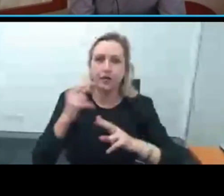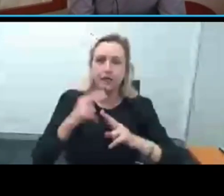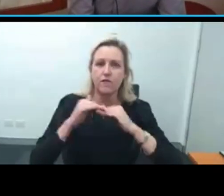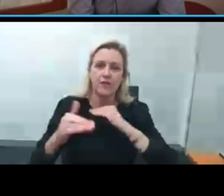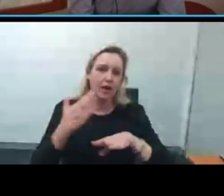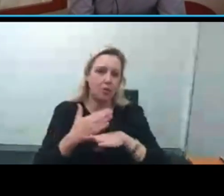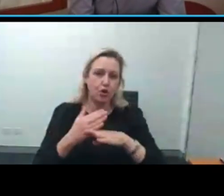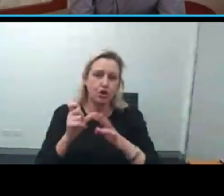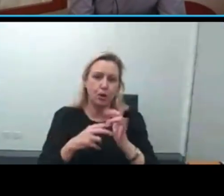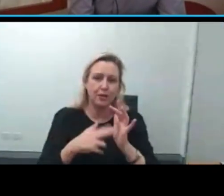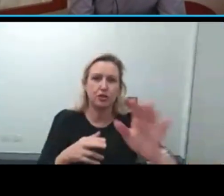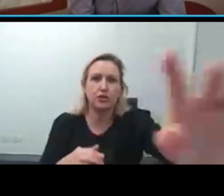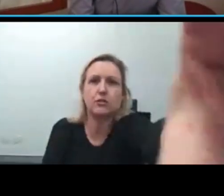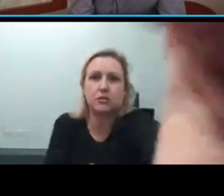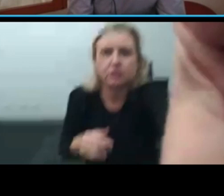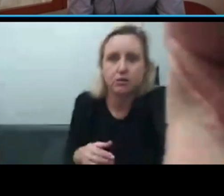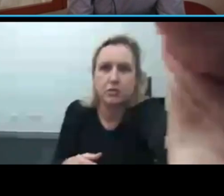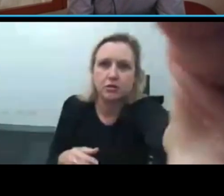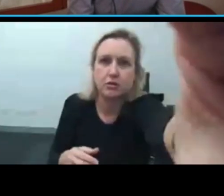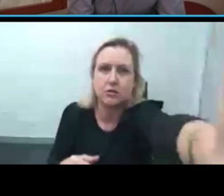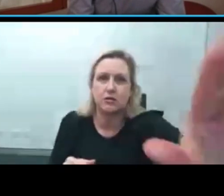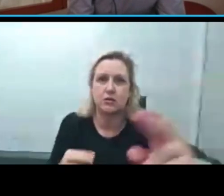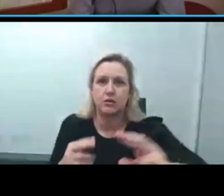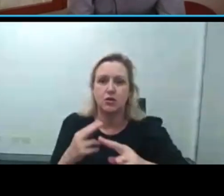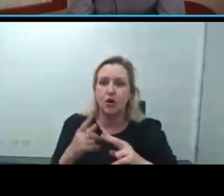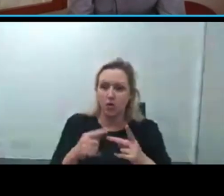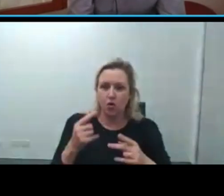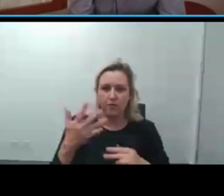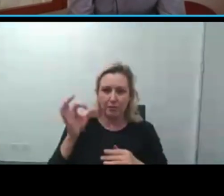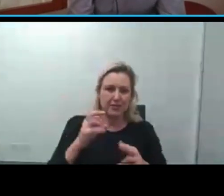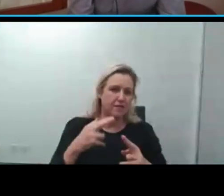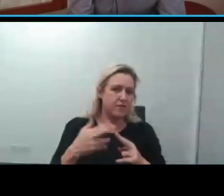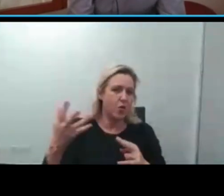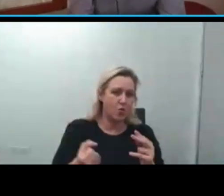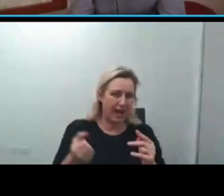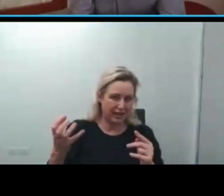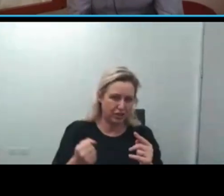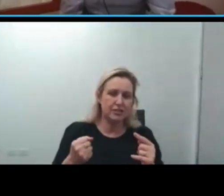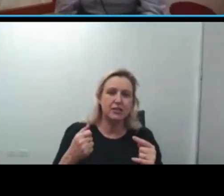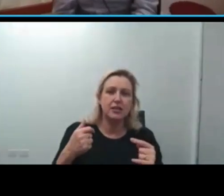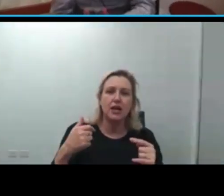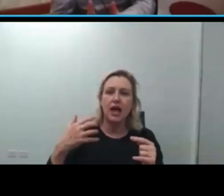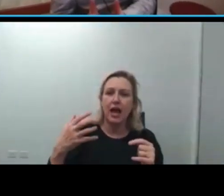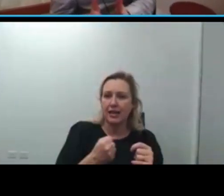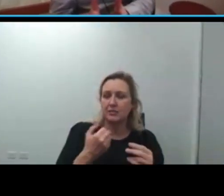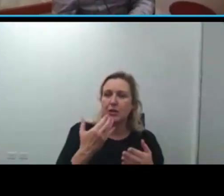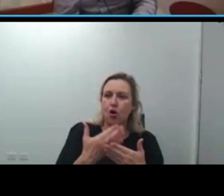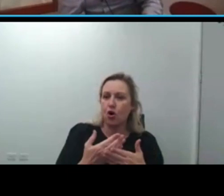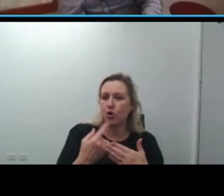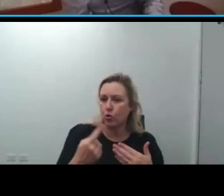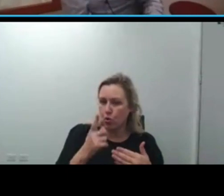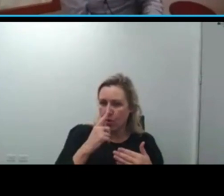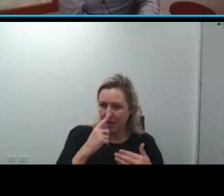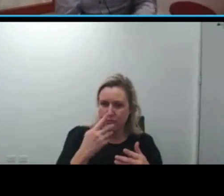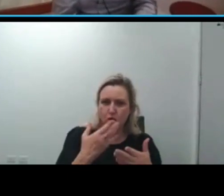not a straight 15% on wages. So it is on those who are on